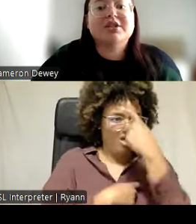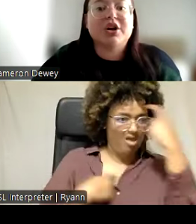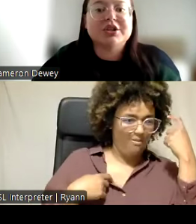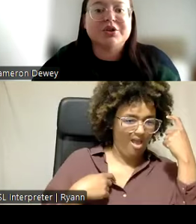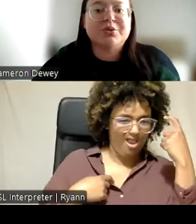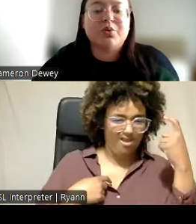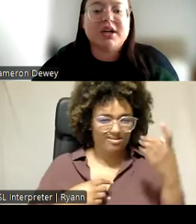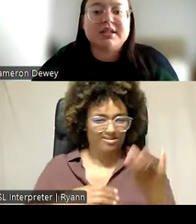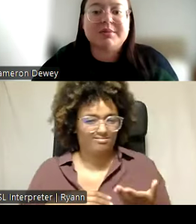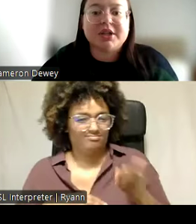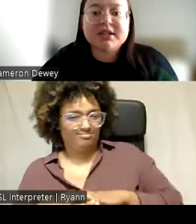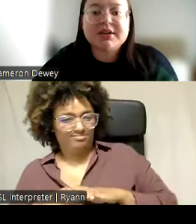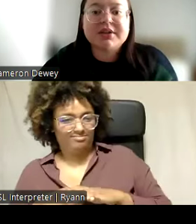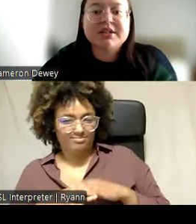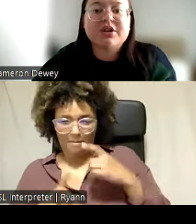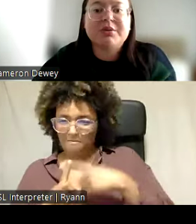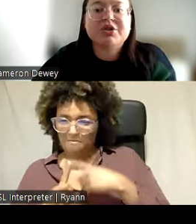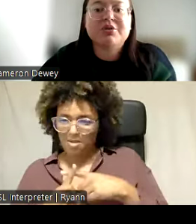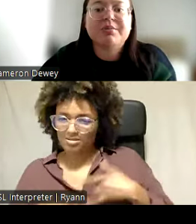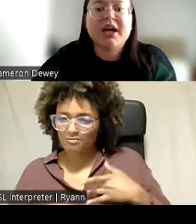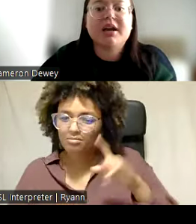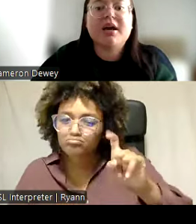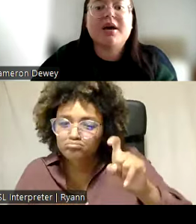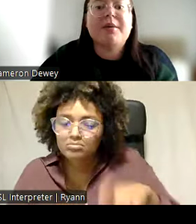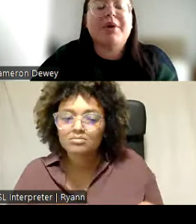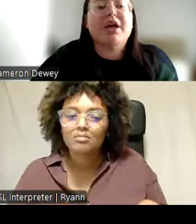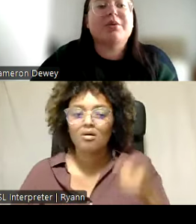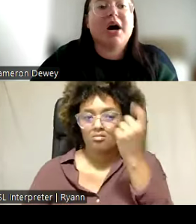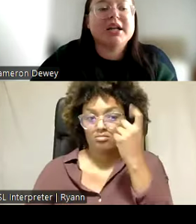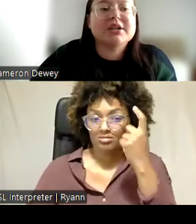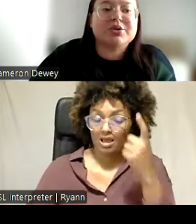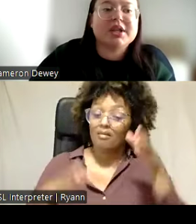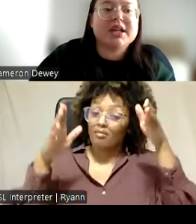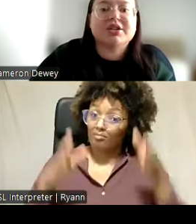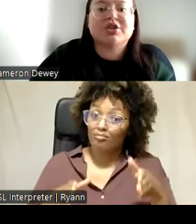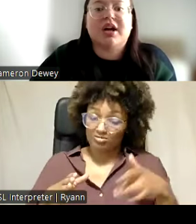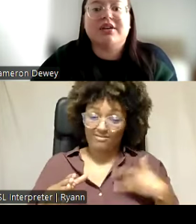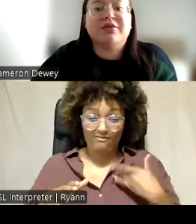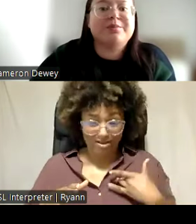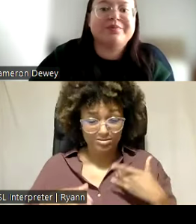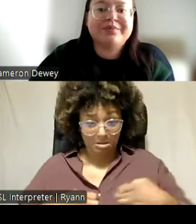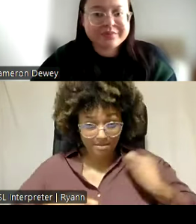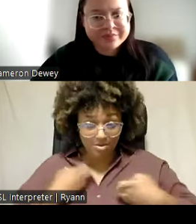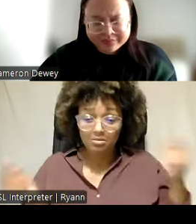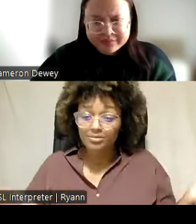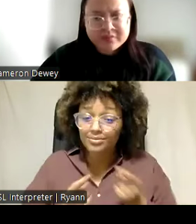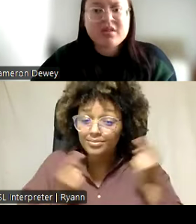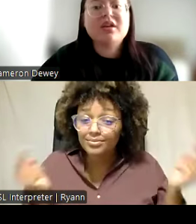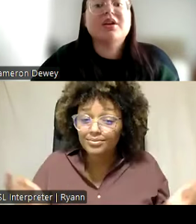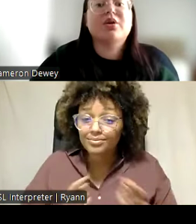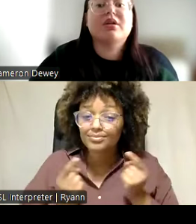And it's hard to do when one is experiencing physical and emotional pain, but the body is doing that to kind of